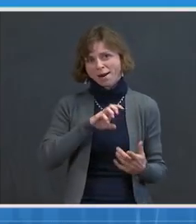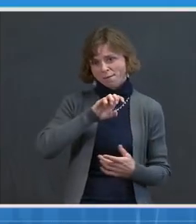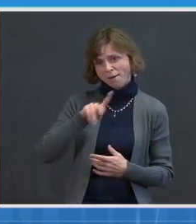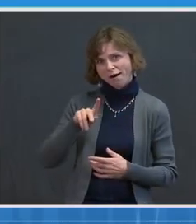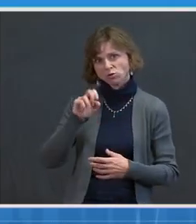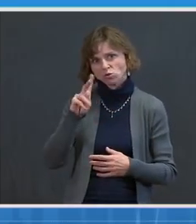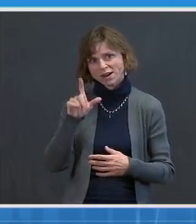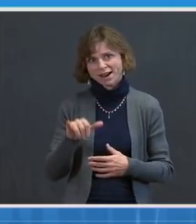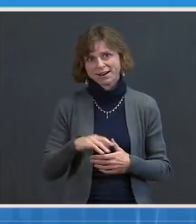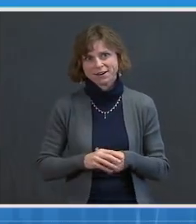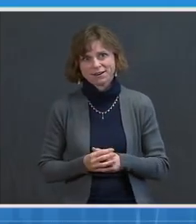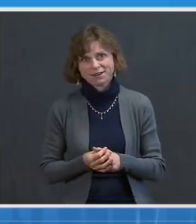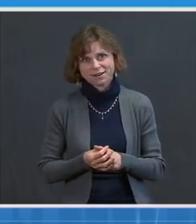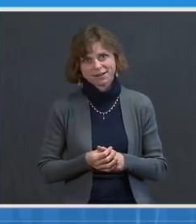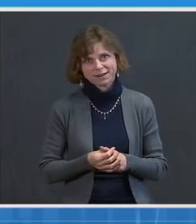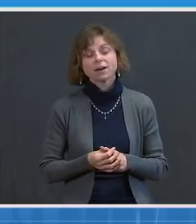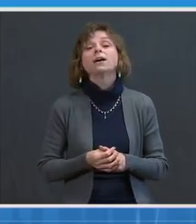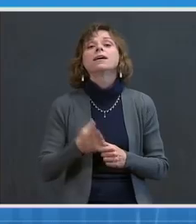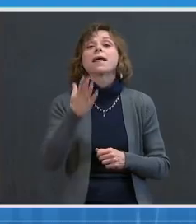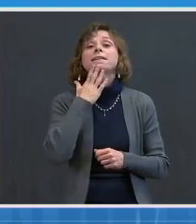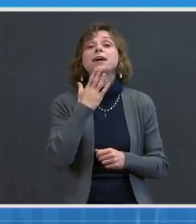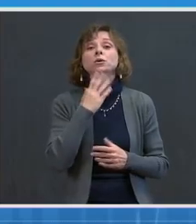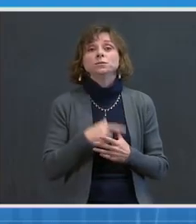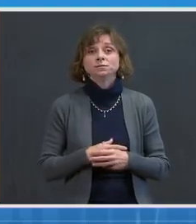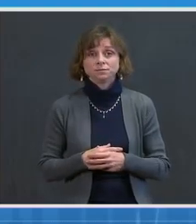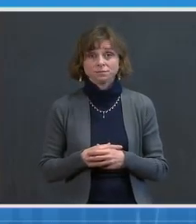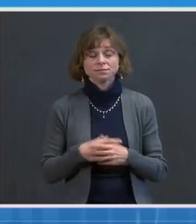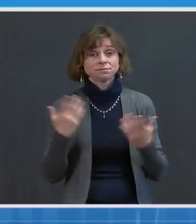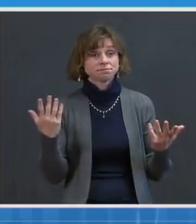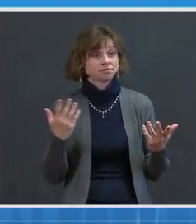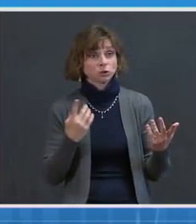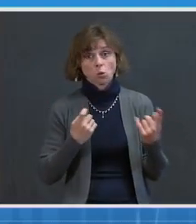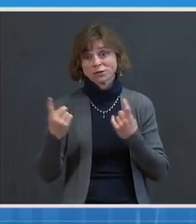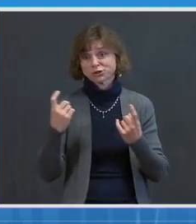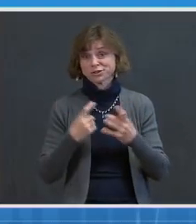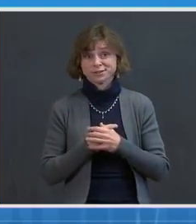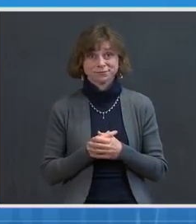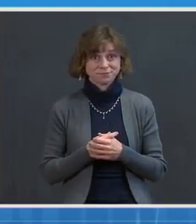Andy. Thank you. Let's take some questions.